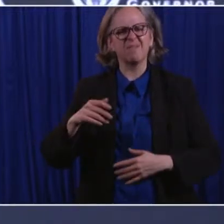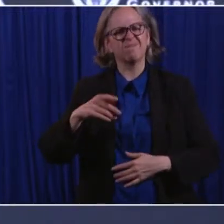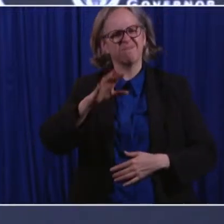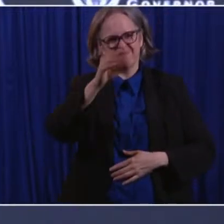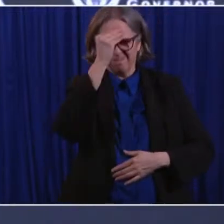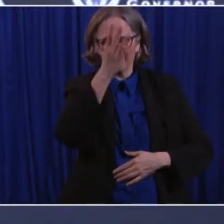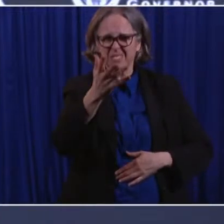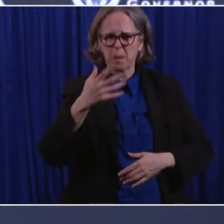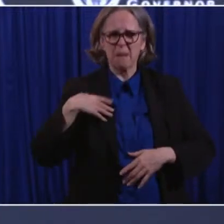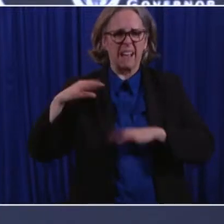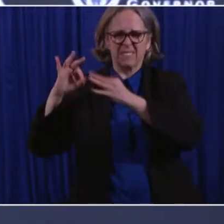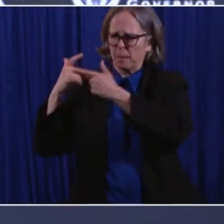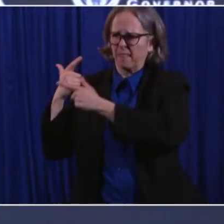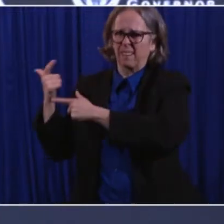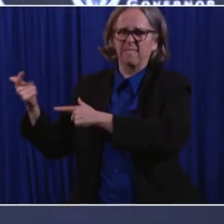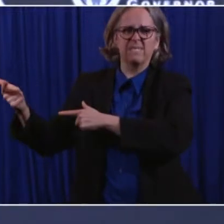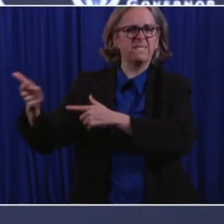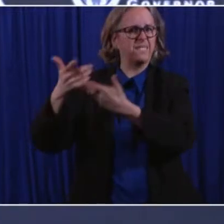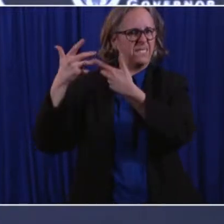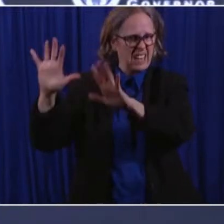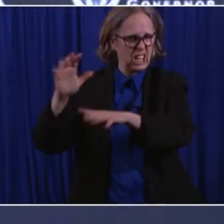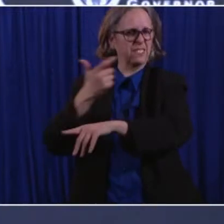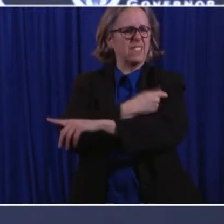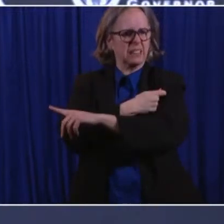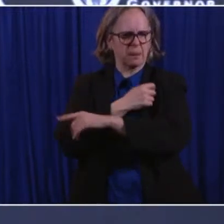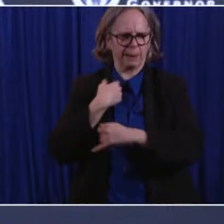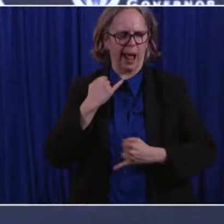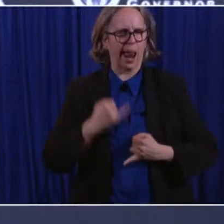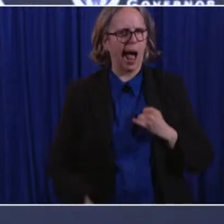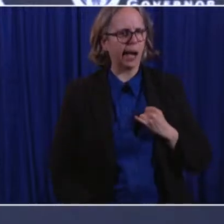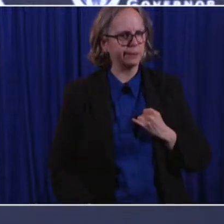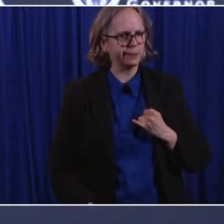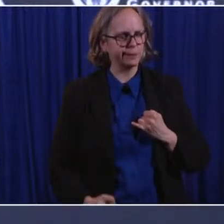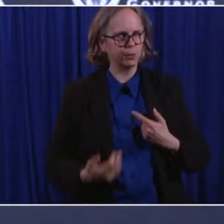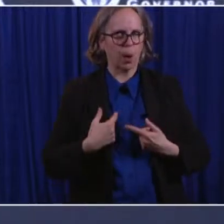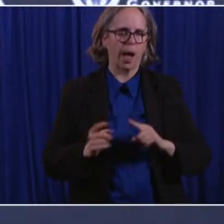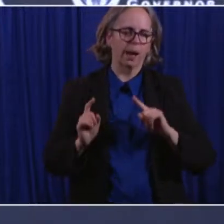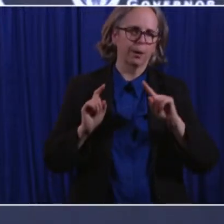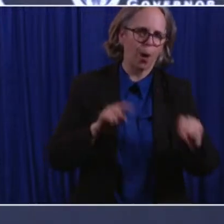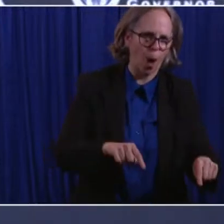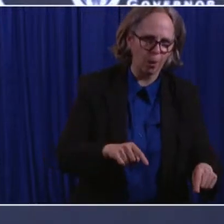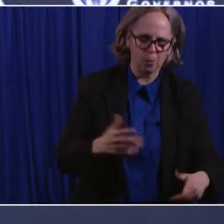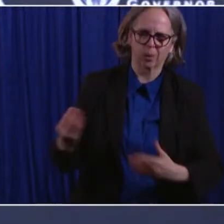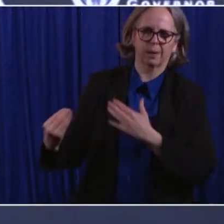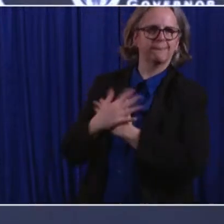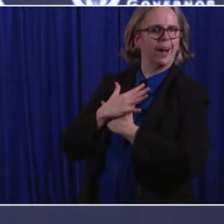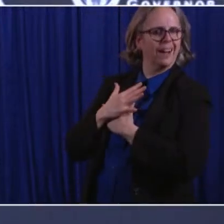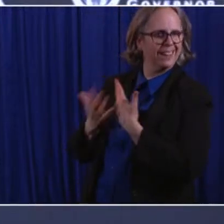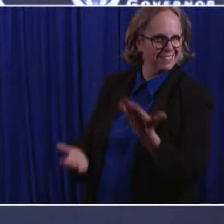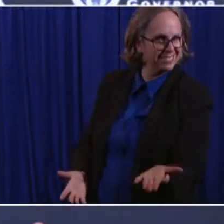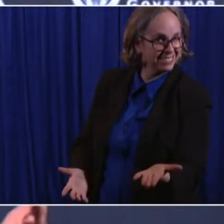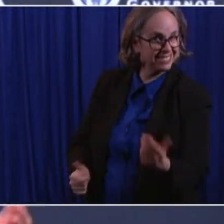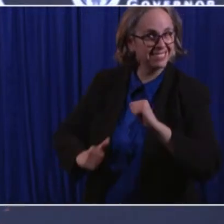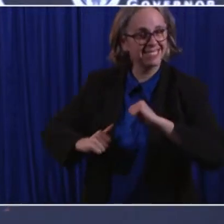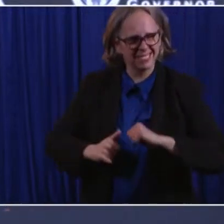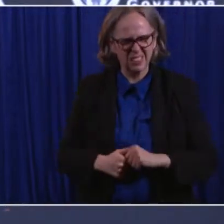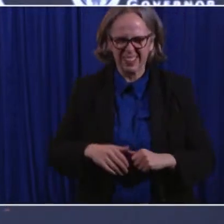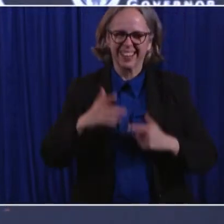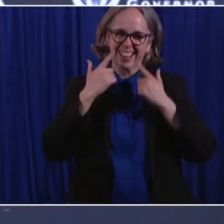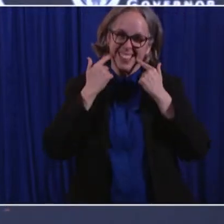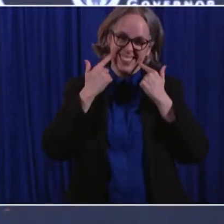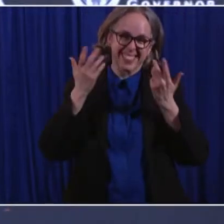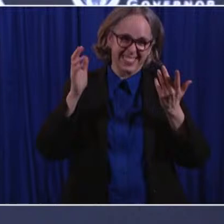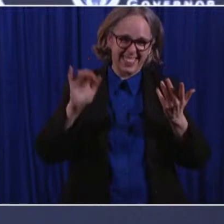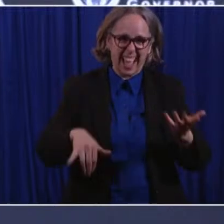only imagine the conversation in the family, they're probably encouraging him to do it. But the people in our lives who have the most influence are our